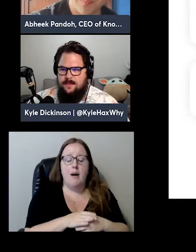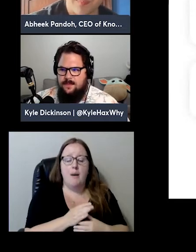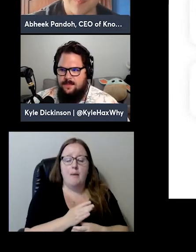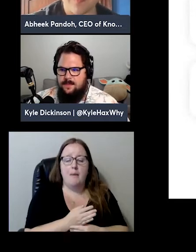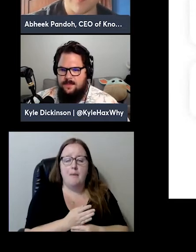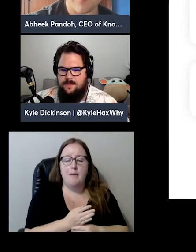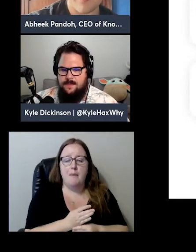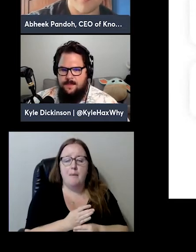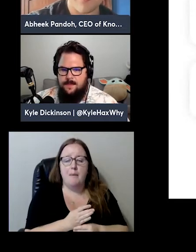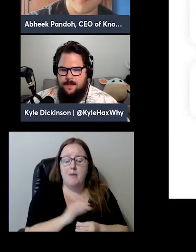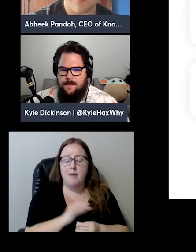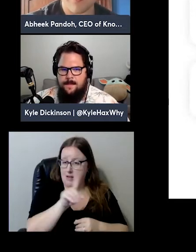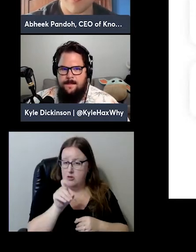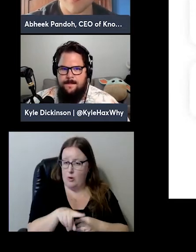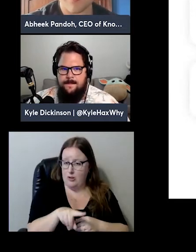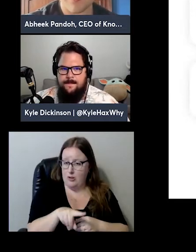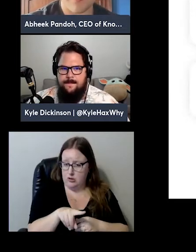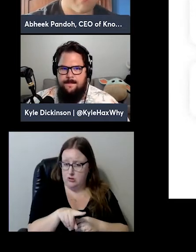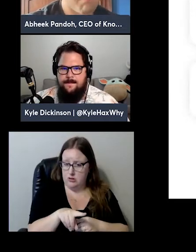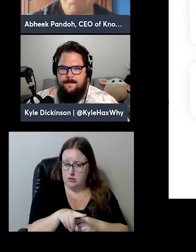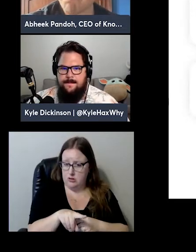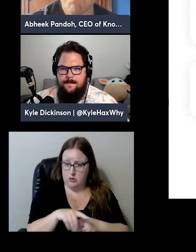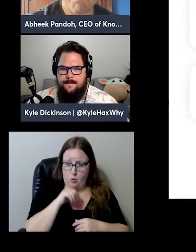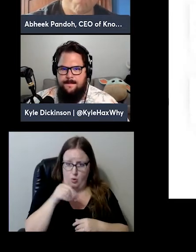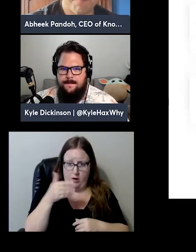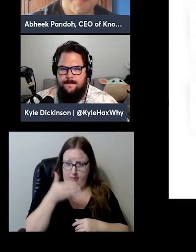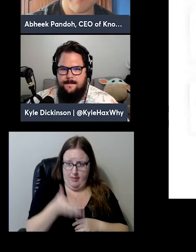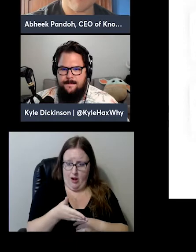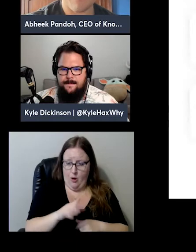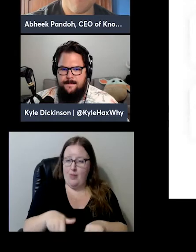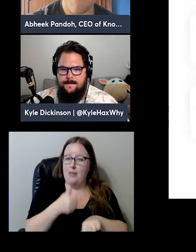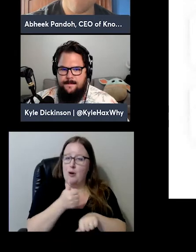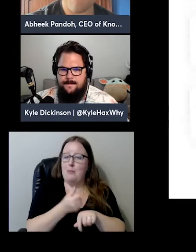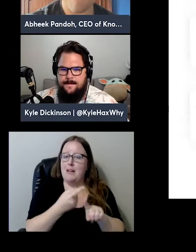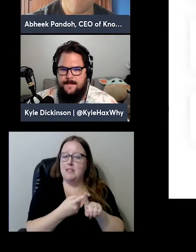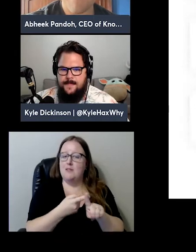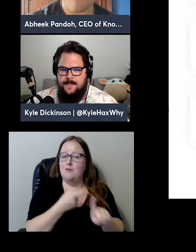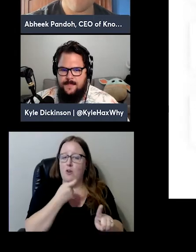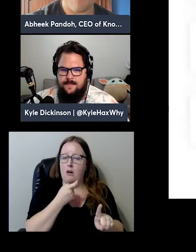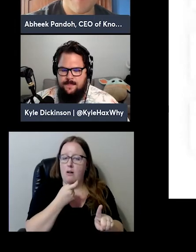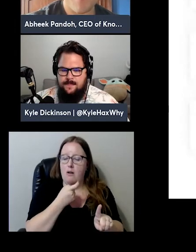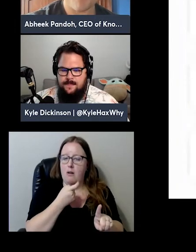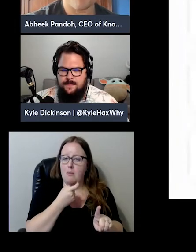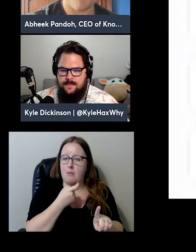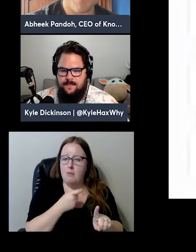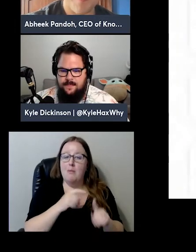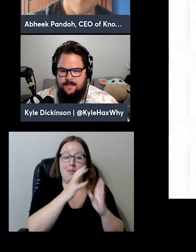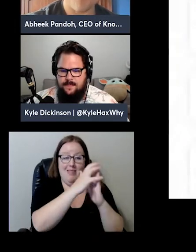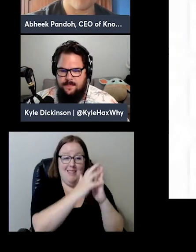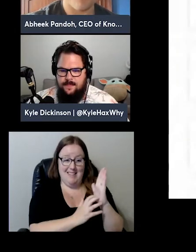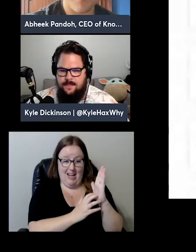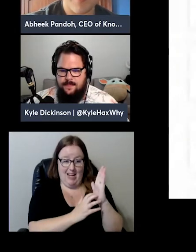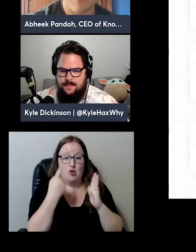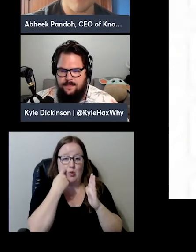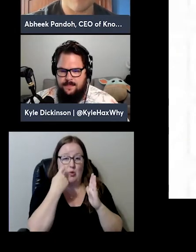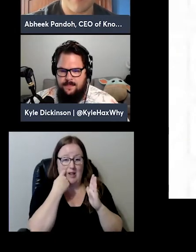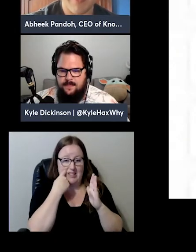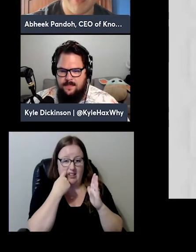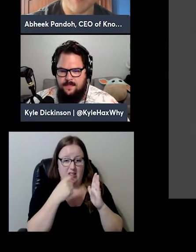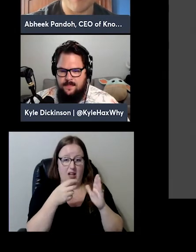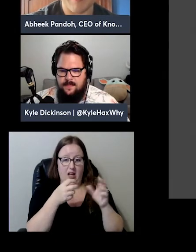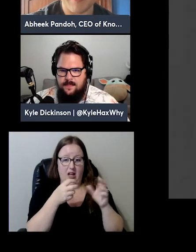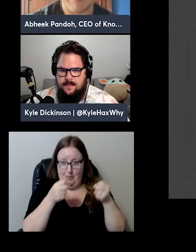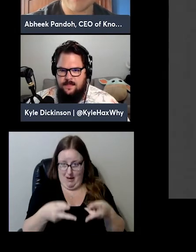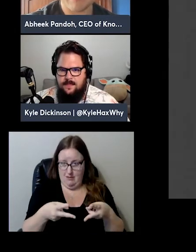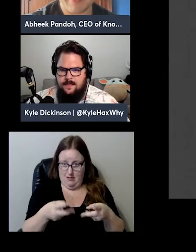These questions did not exist. They're based off of the text that you just pasted into that note, right?